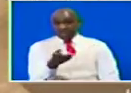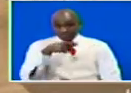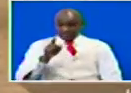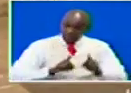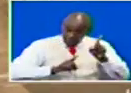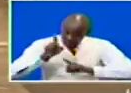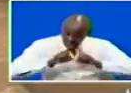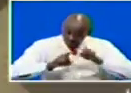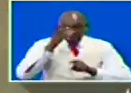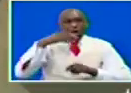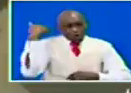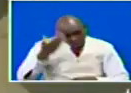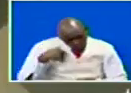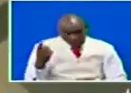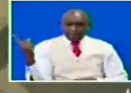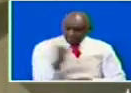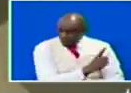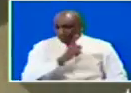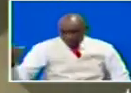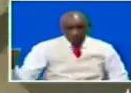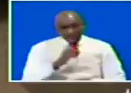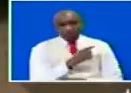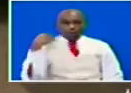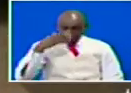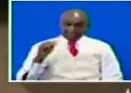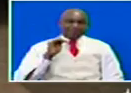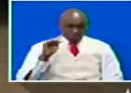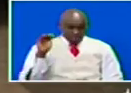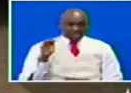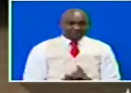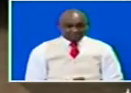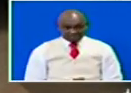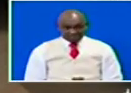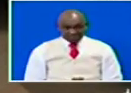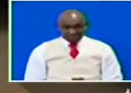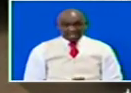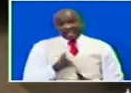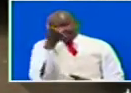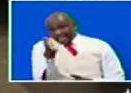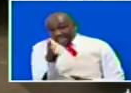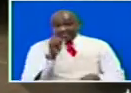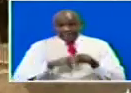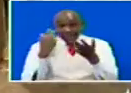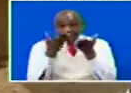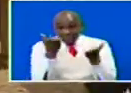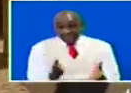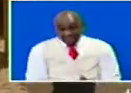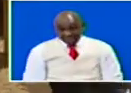journey that they have engaged in almost every morning. No sooner do we arrive